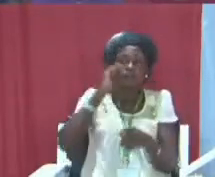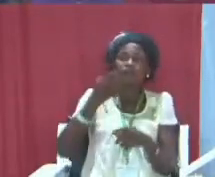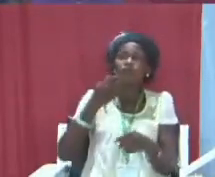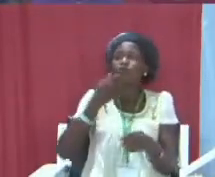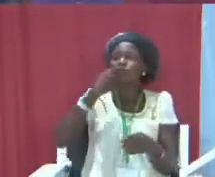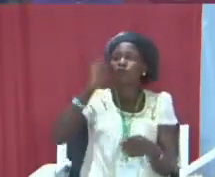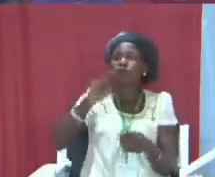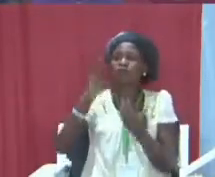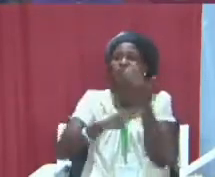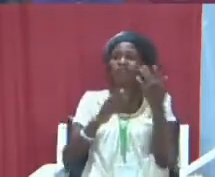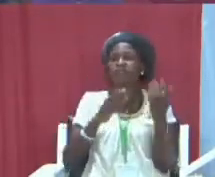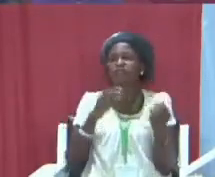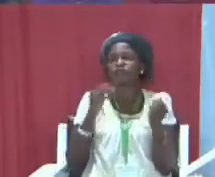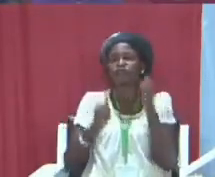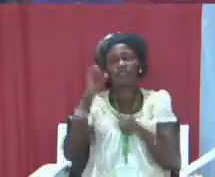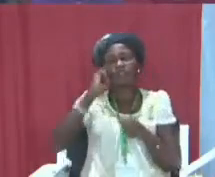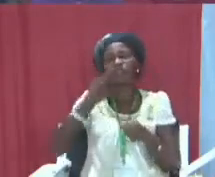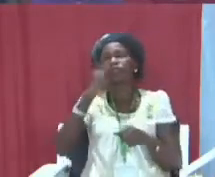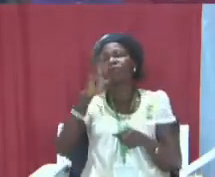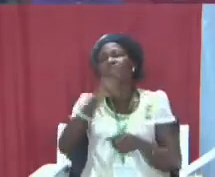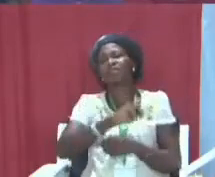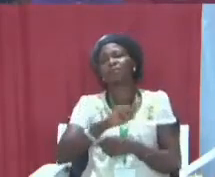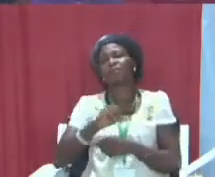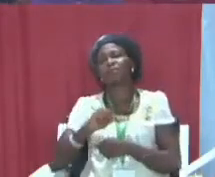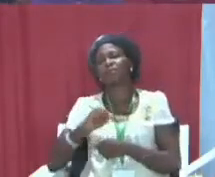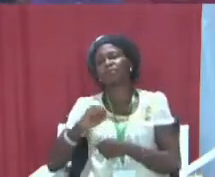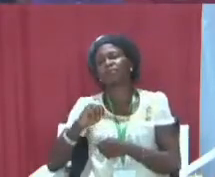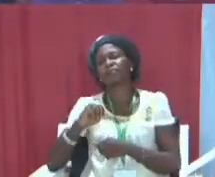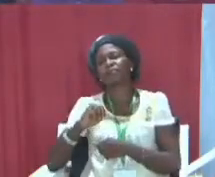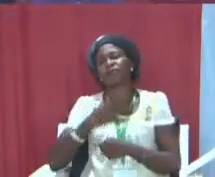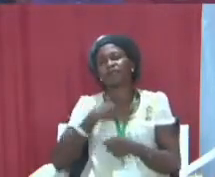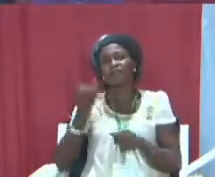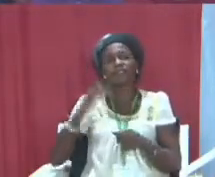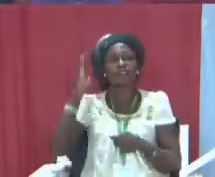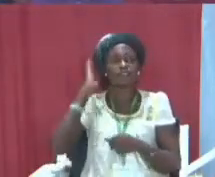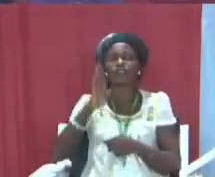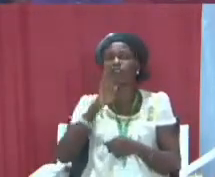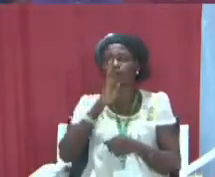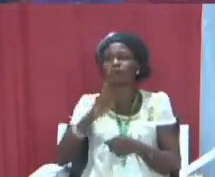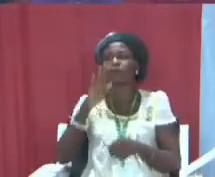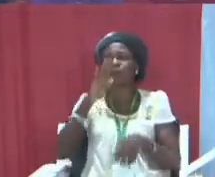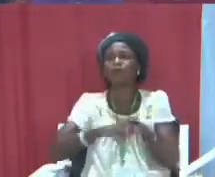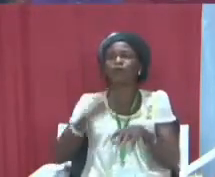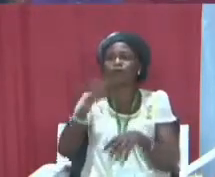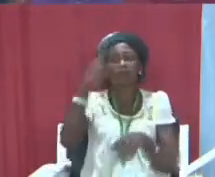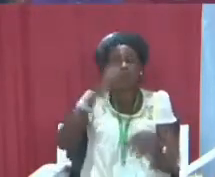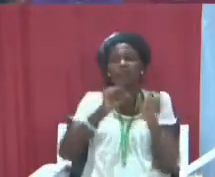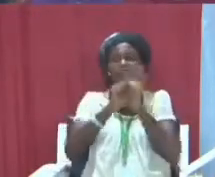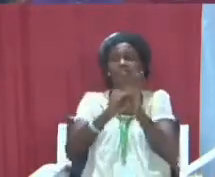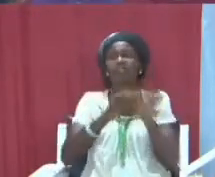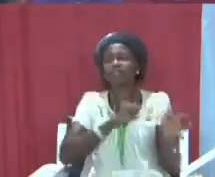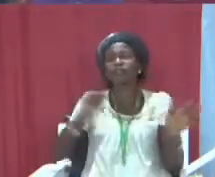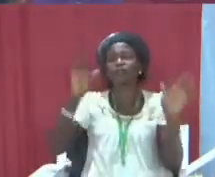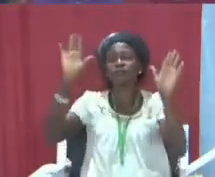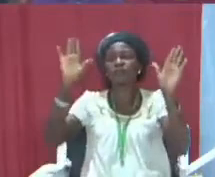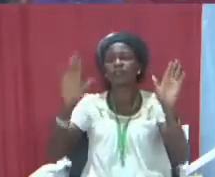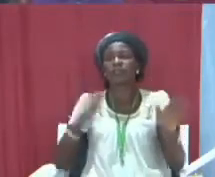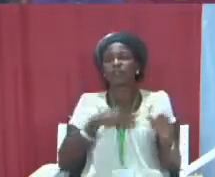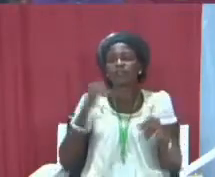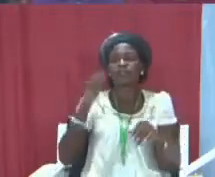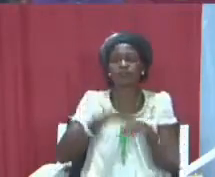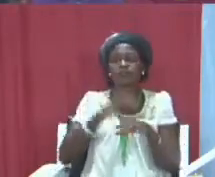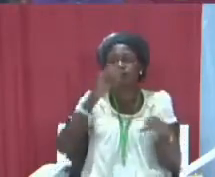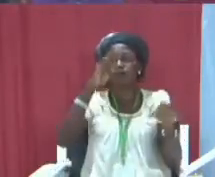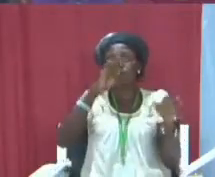and his statutes, which he commanded them. And they shall be upon you for a sign and a wonder, and on your